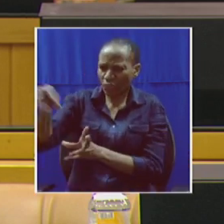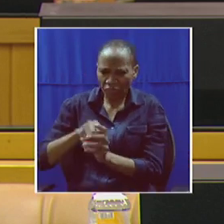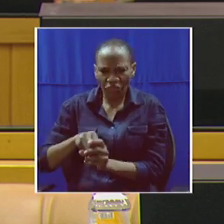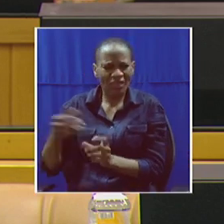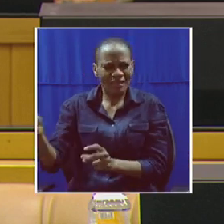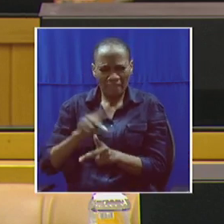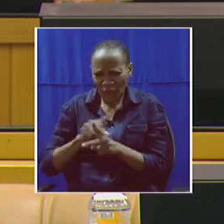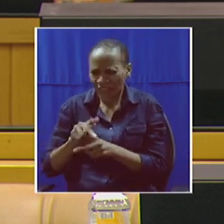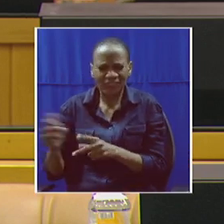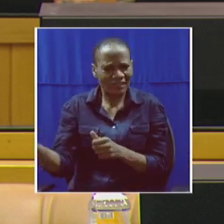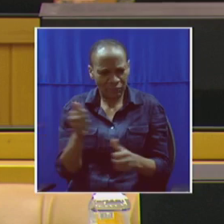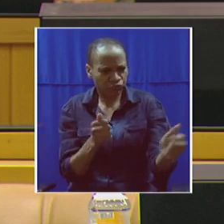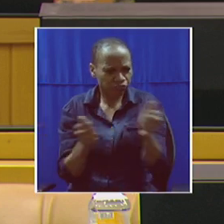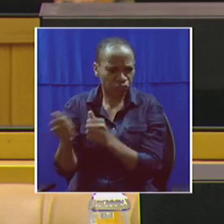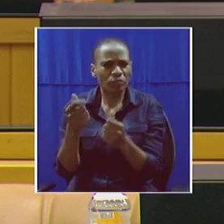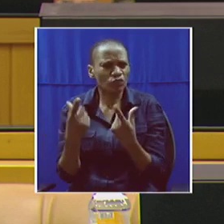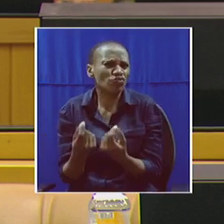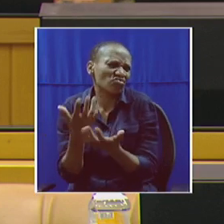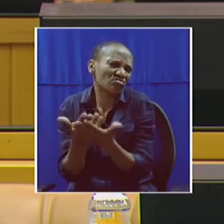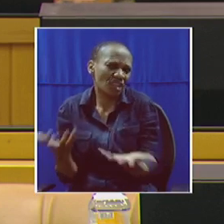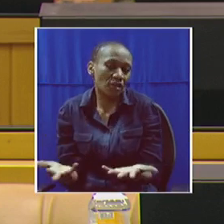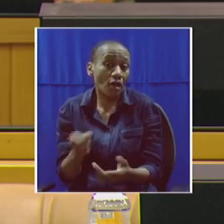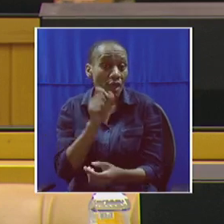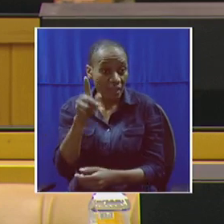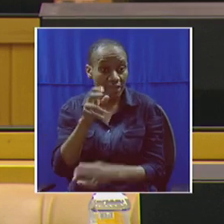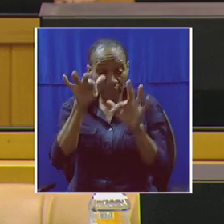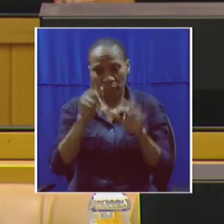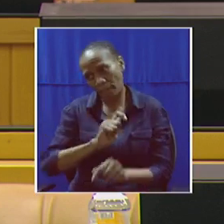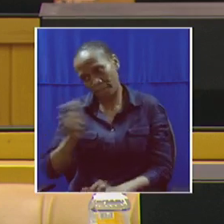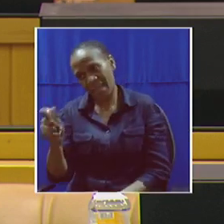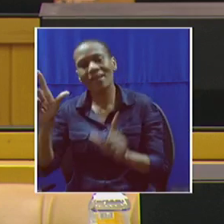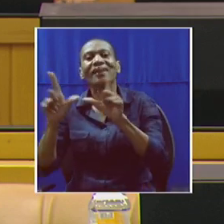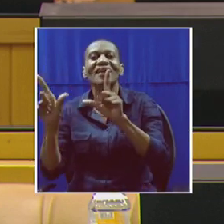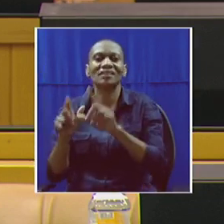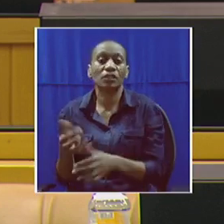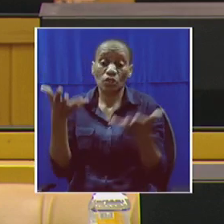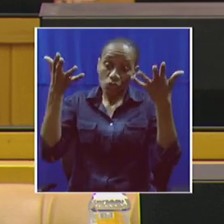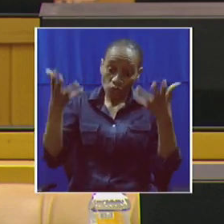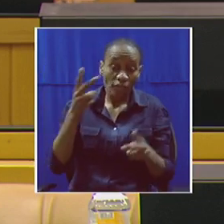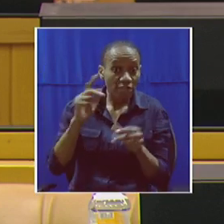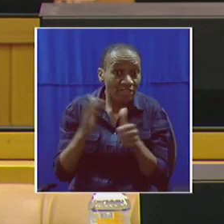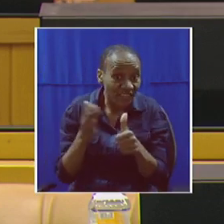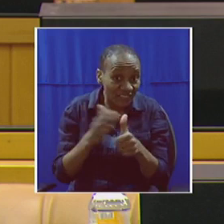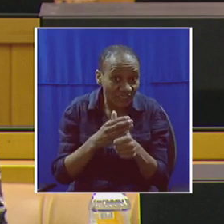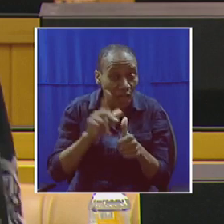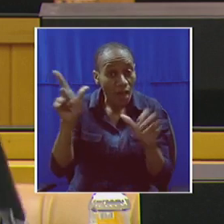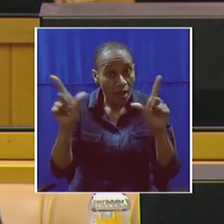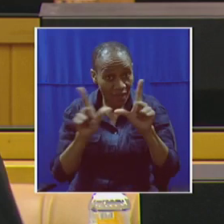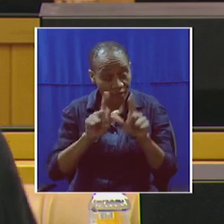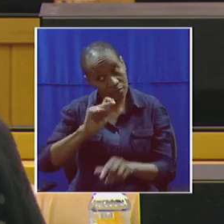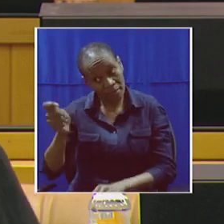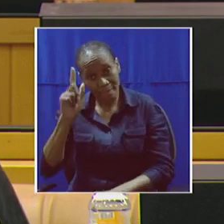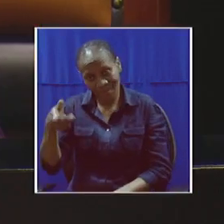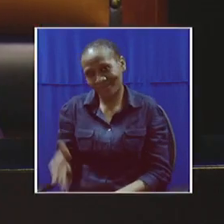creative industry to bring new content so payment of licenses will be